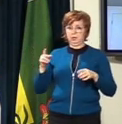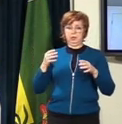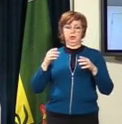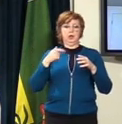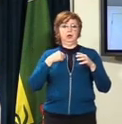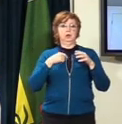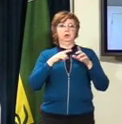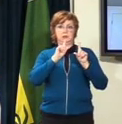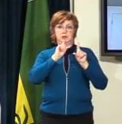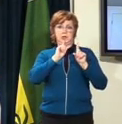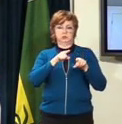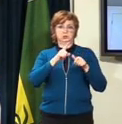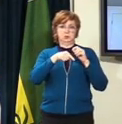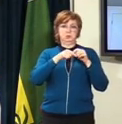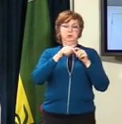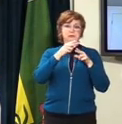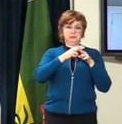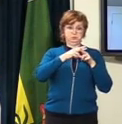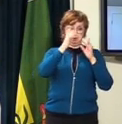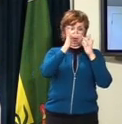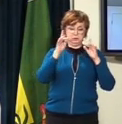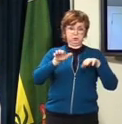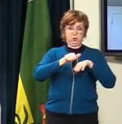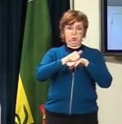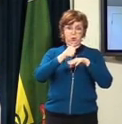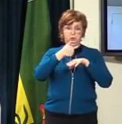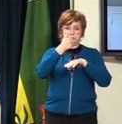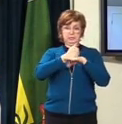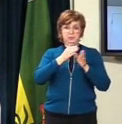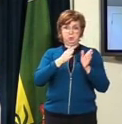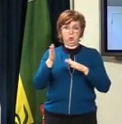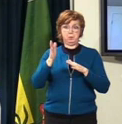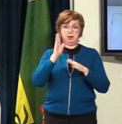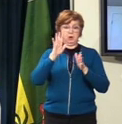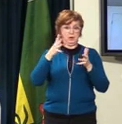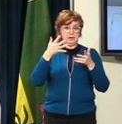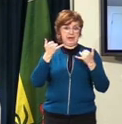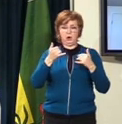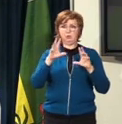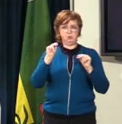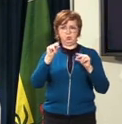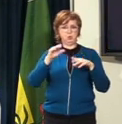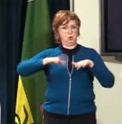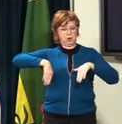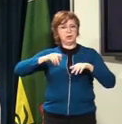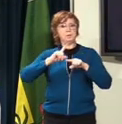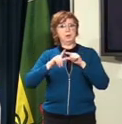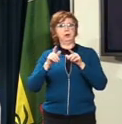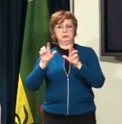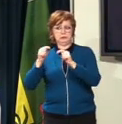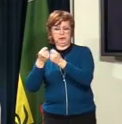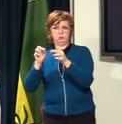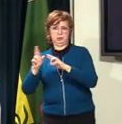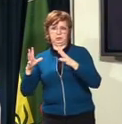not in the process of opening the field hospitals, but we are preparing teams. With respect to the reach out that you referred to physicians